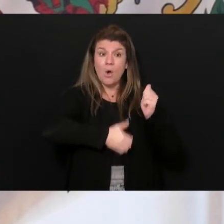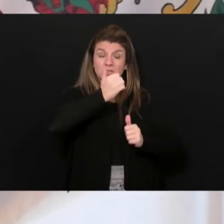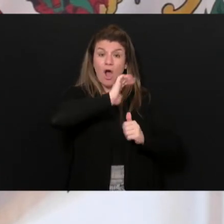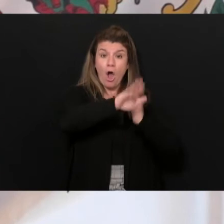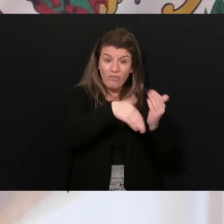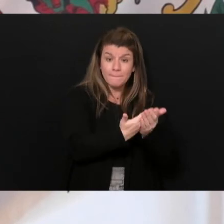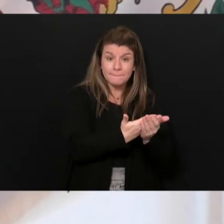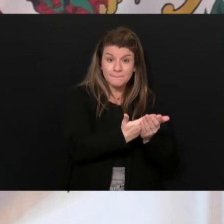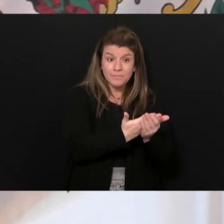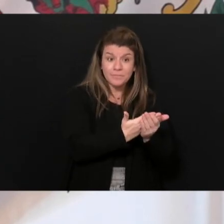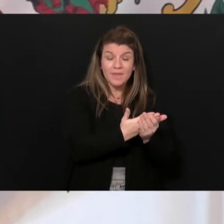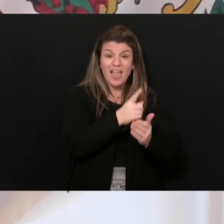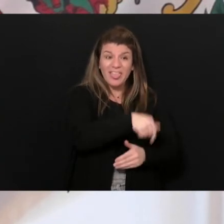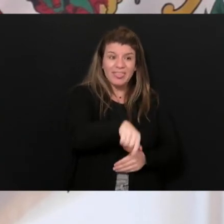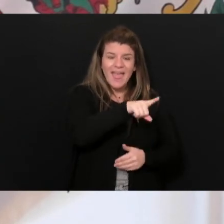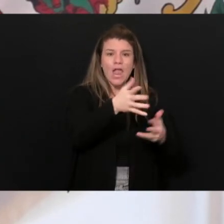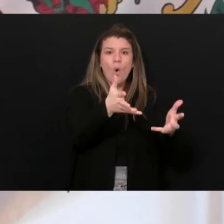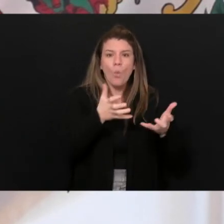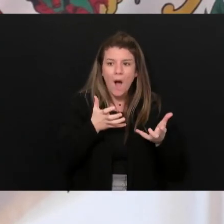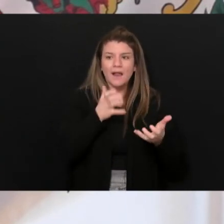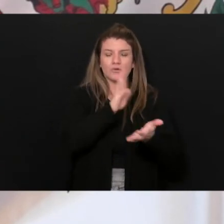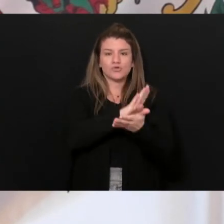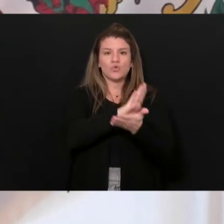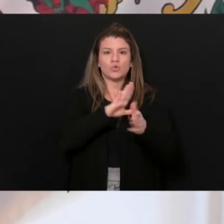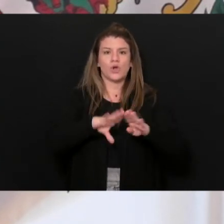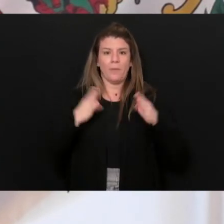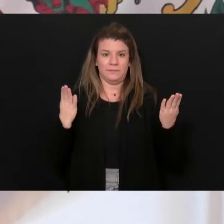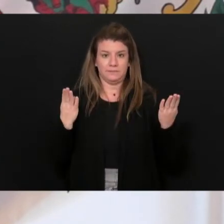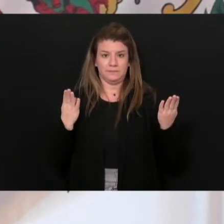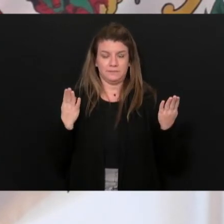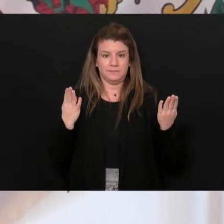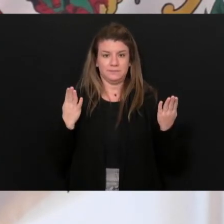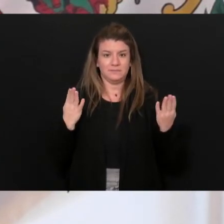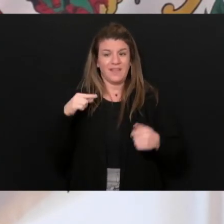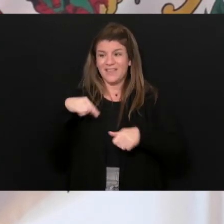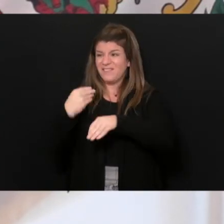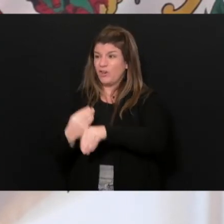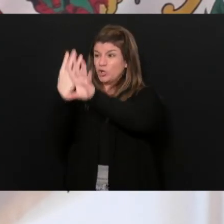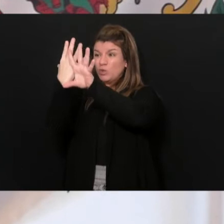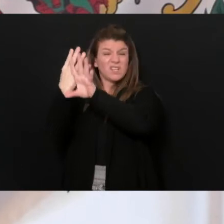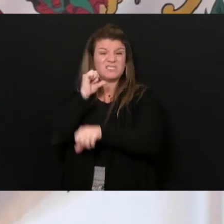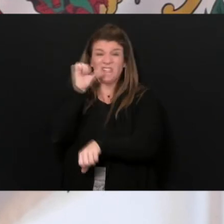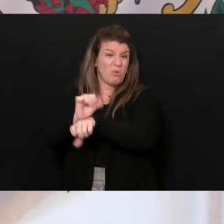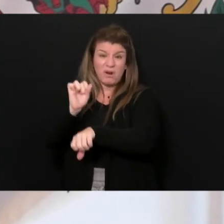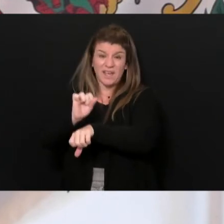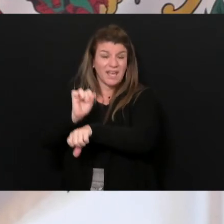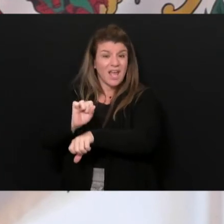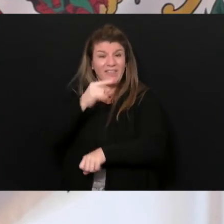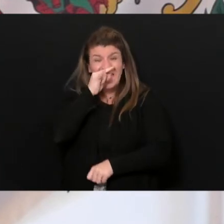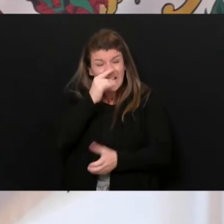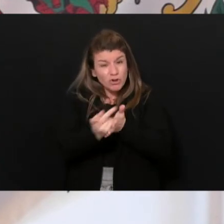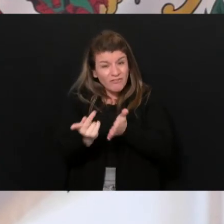superintendents were saying, we got to get back in school. This virtual stuff is not working, and we're failing our kids every way you can fail